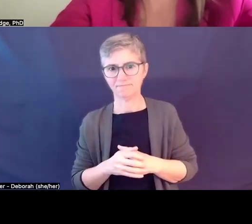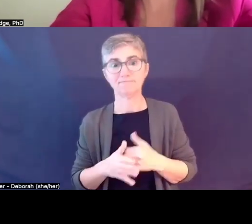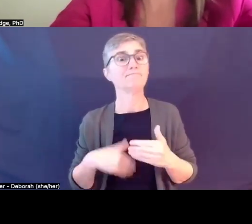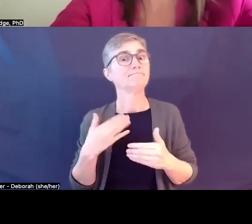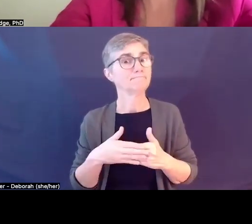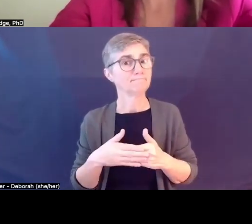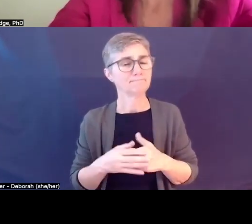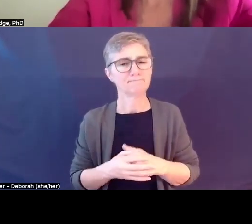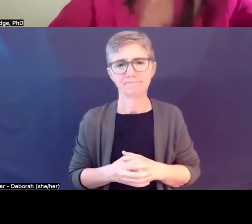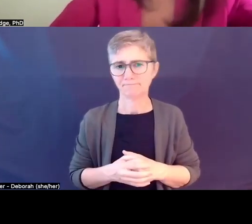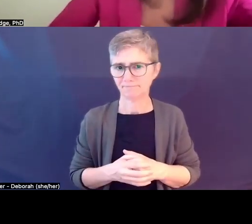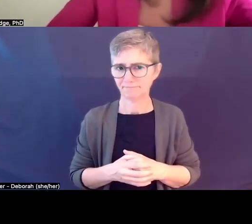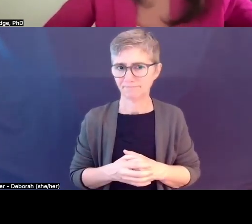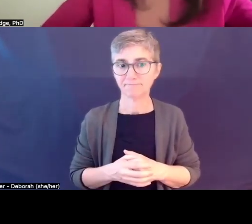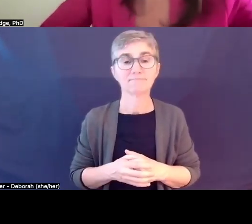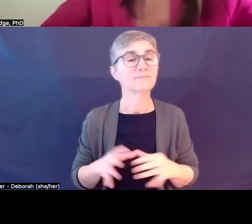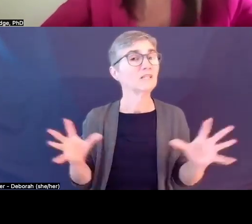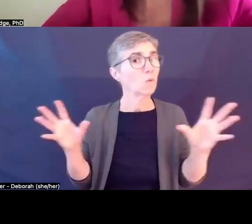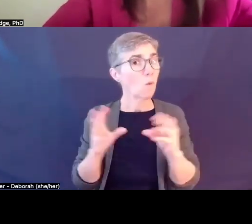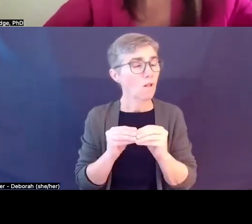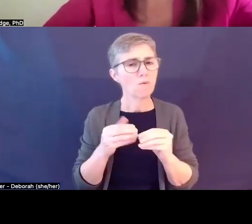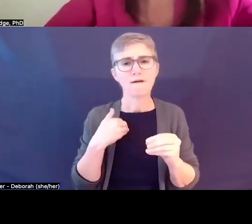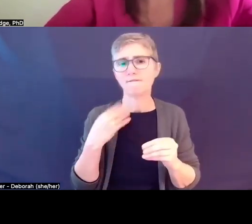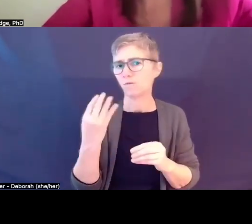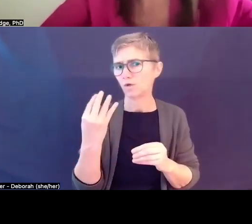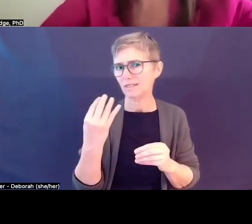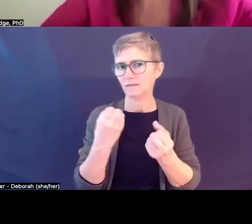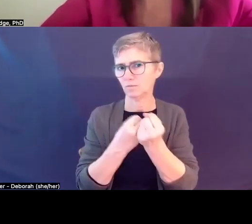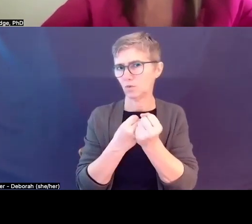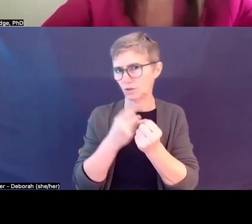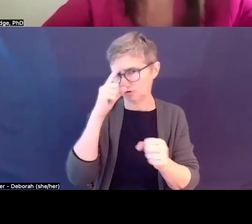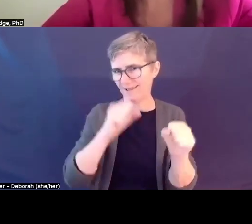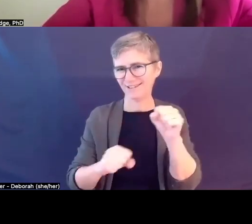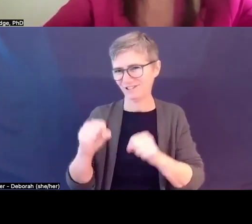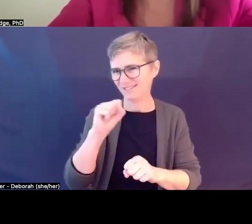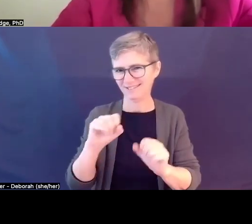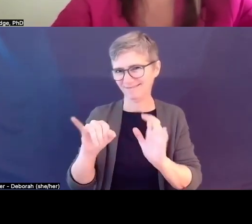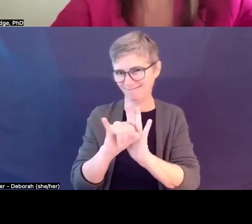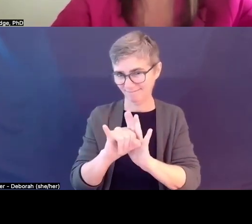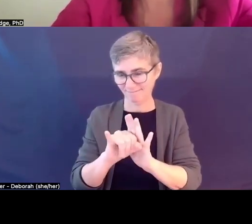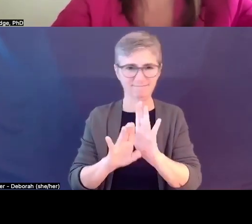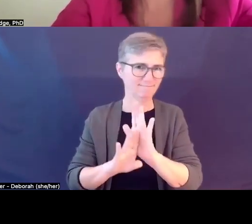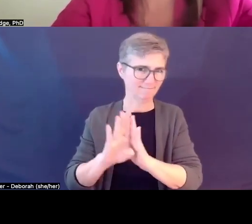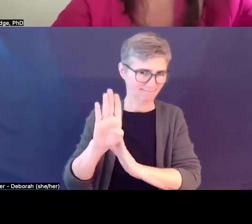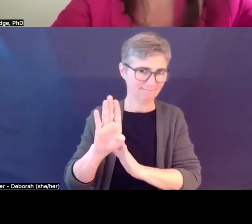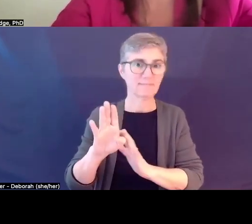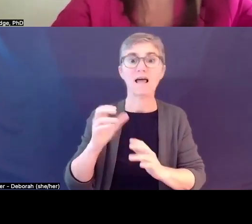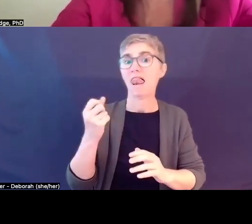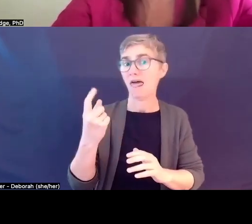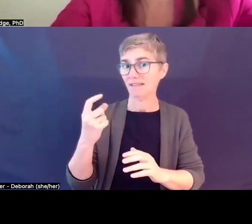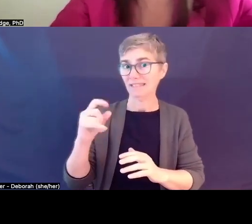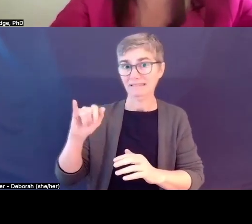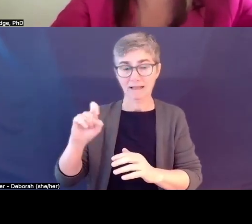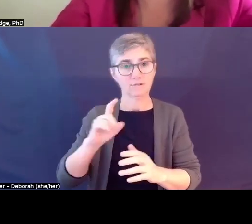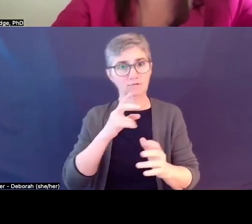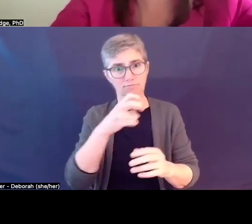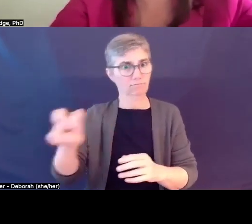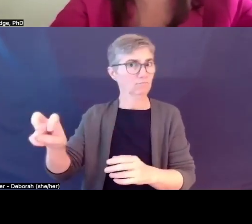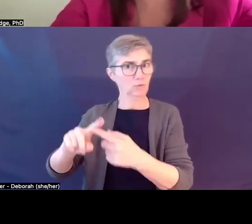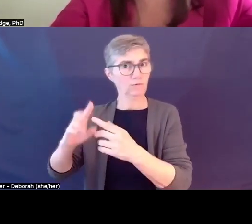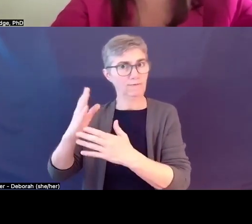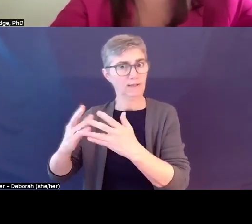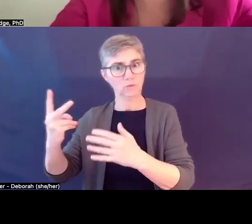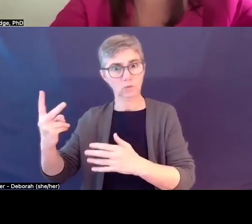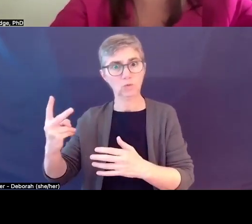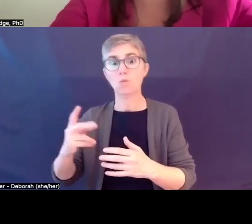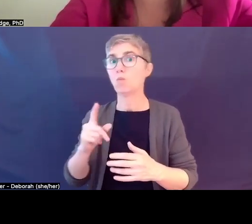please. In total, we've developed 14 support strategies. 11 sites across the state have entered phase 2 work. 100% of sites